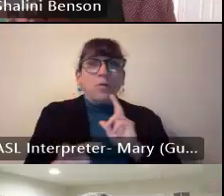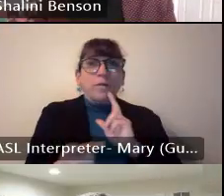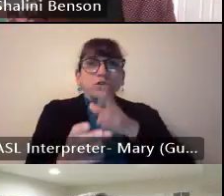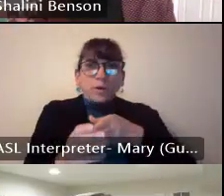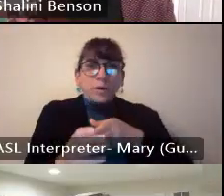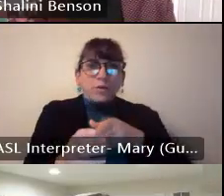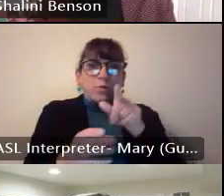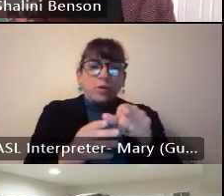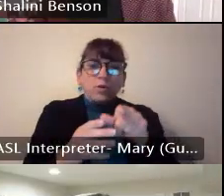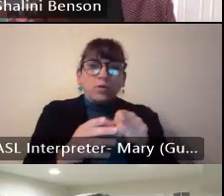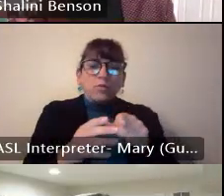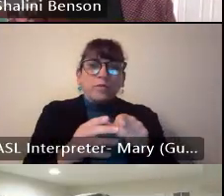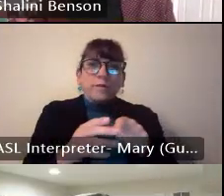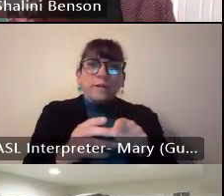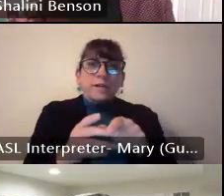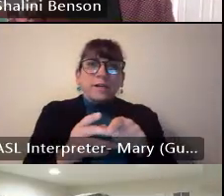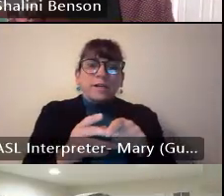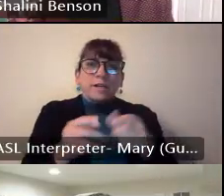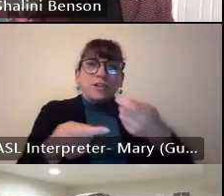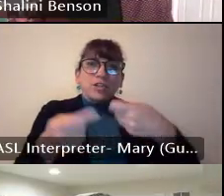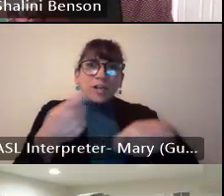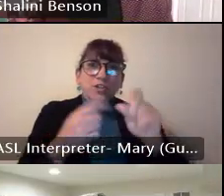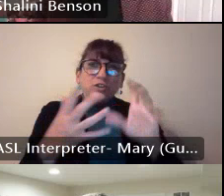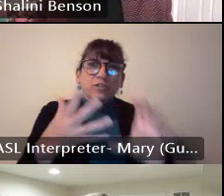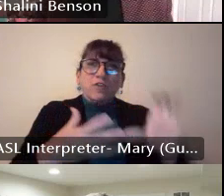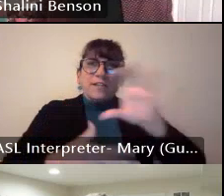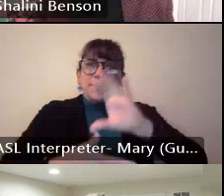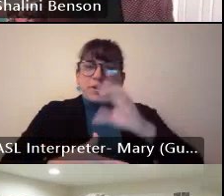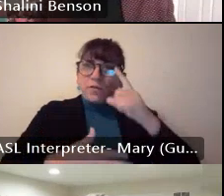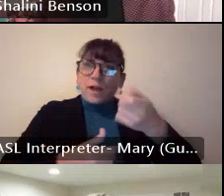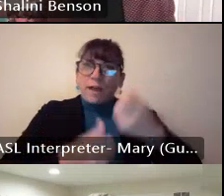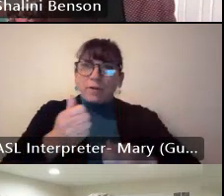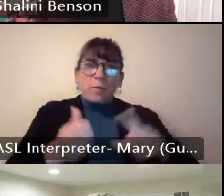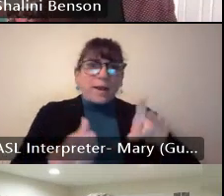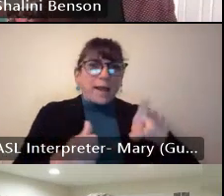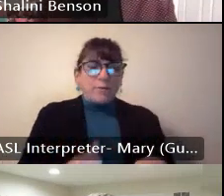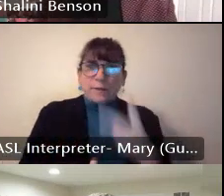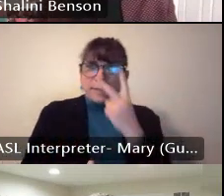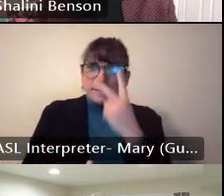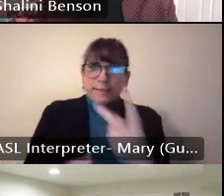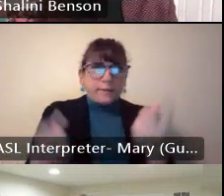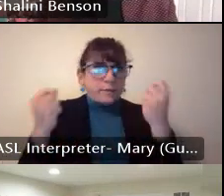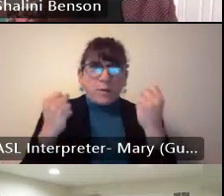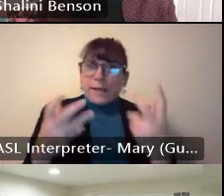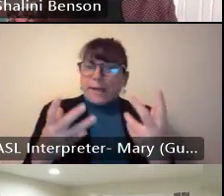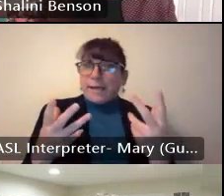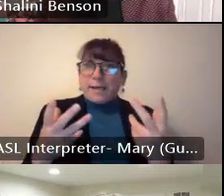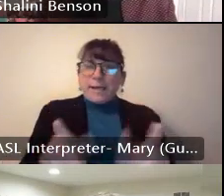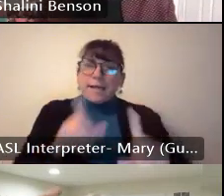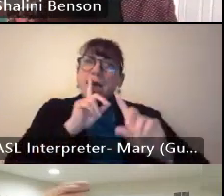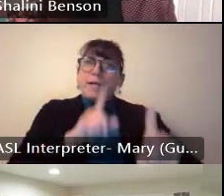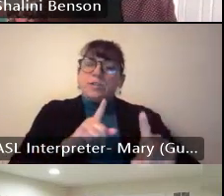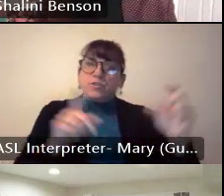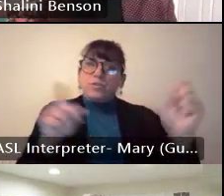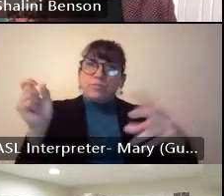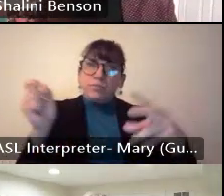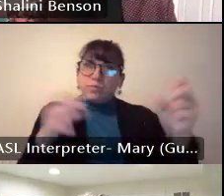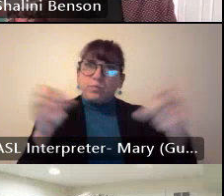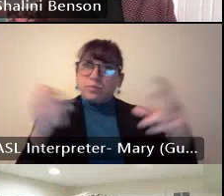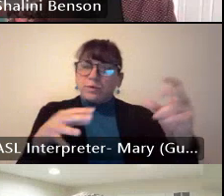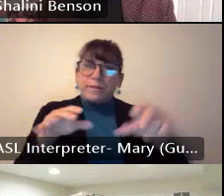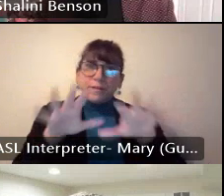change your criteria and you go for everyone, then you're going to see so many answers coming in that chat that we're